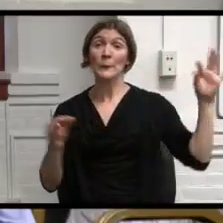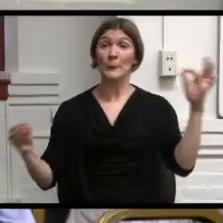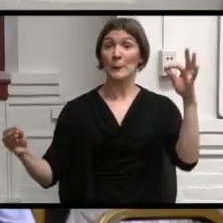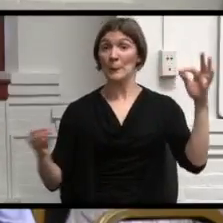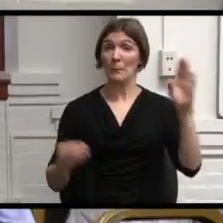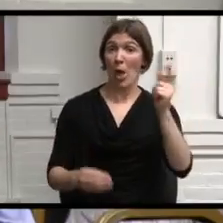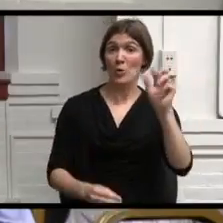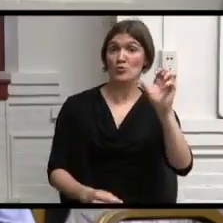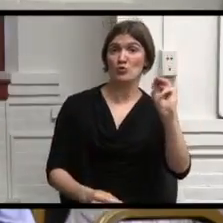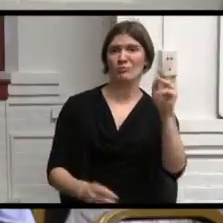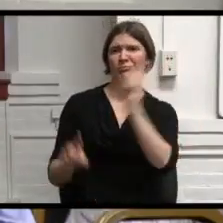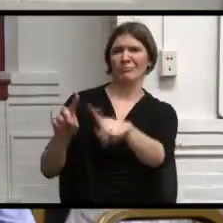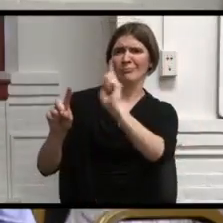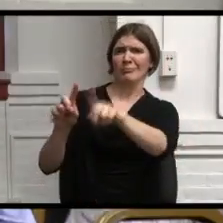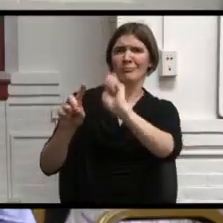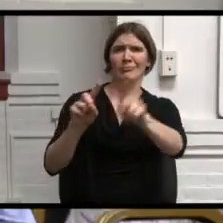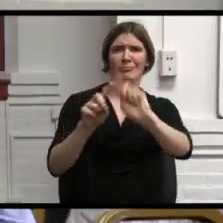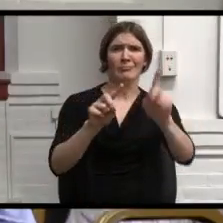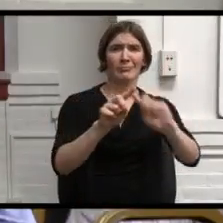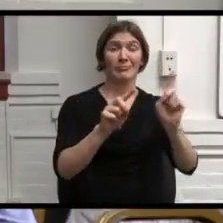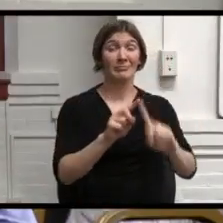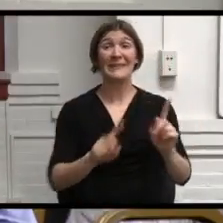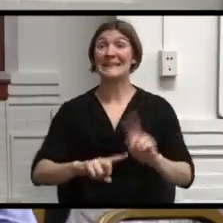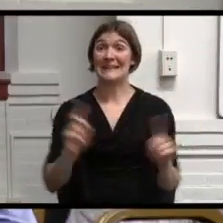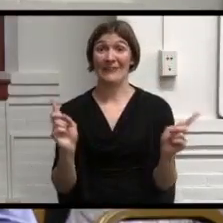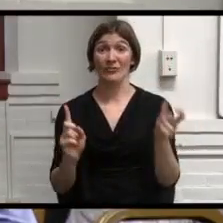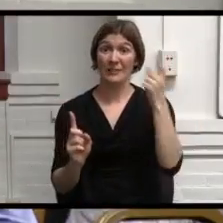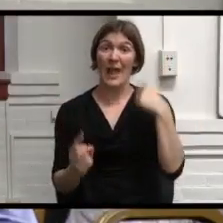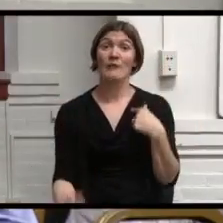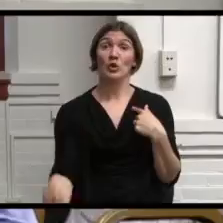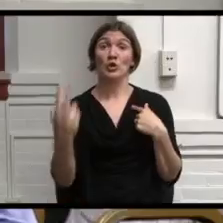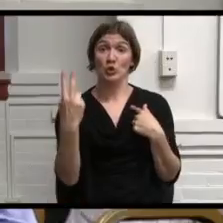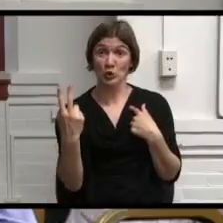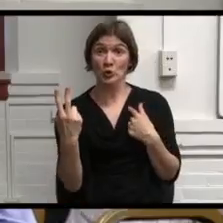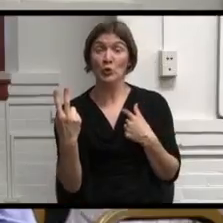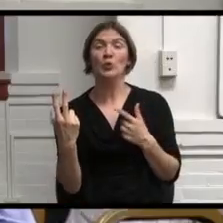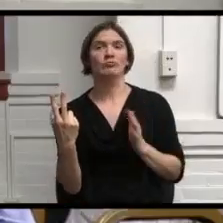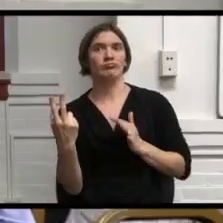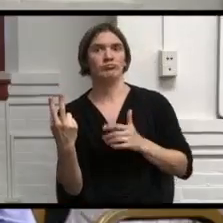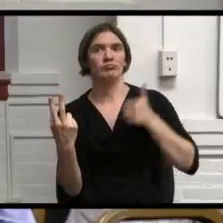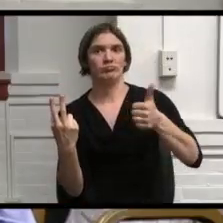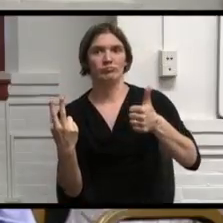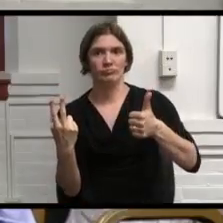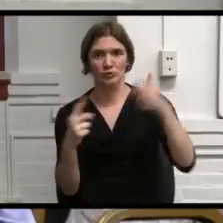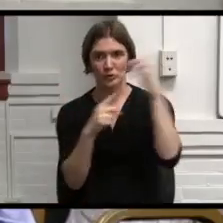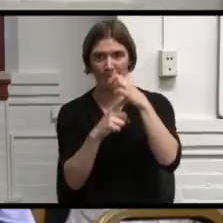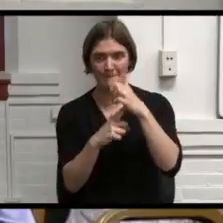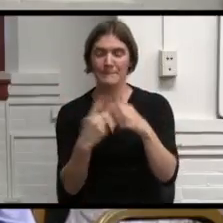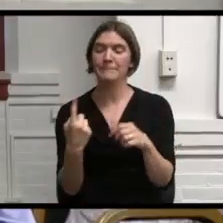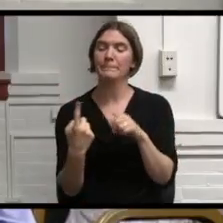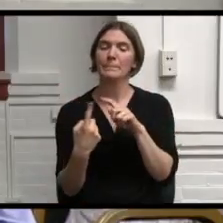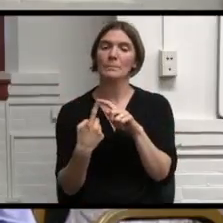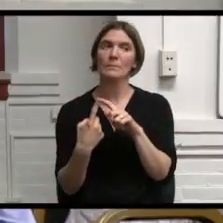And what's really makes the festival unique, there's 2 main things that make it unique. One,